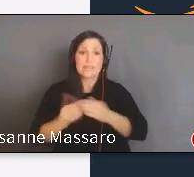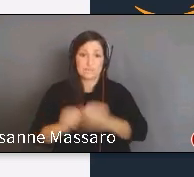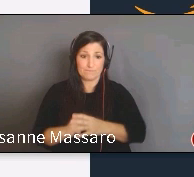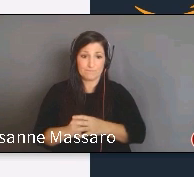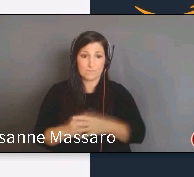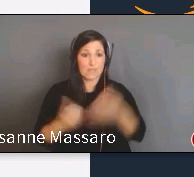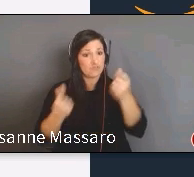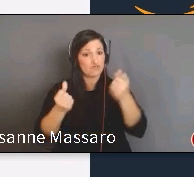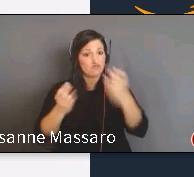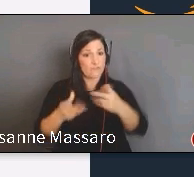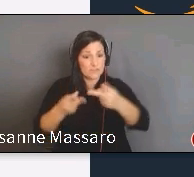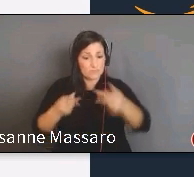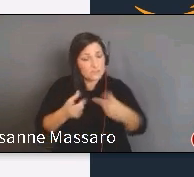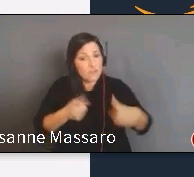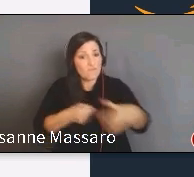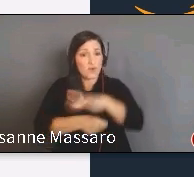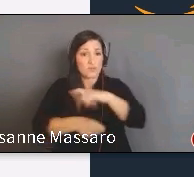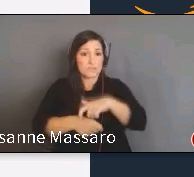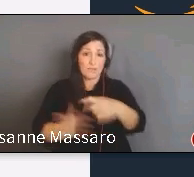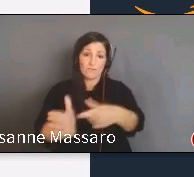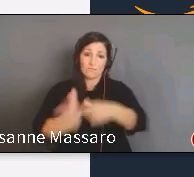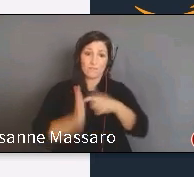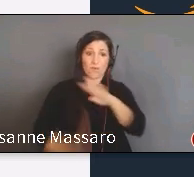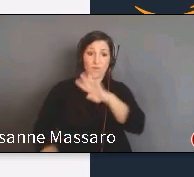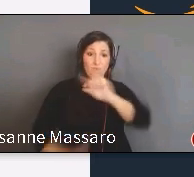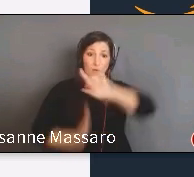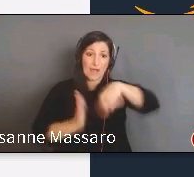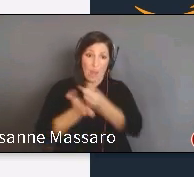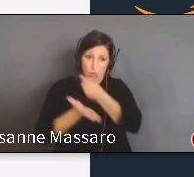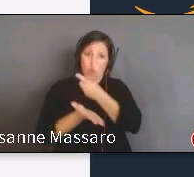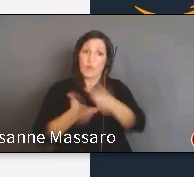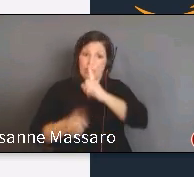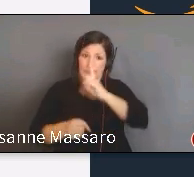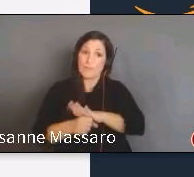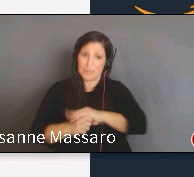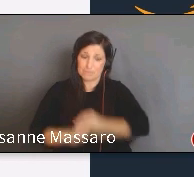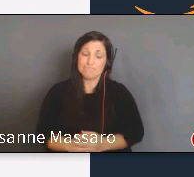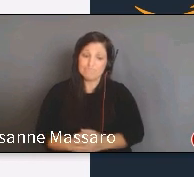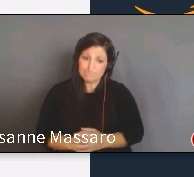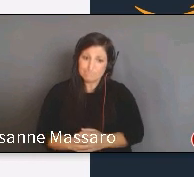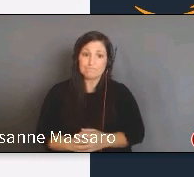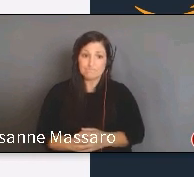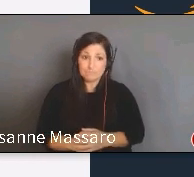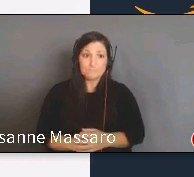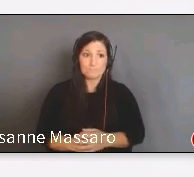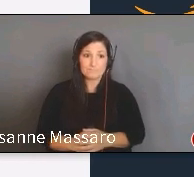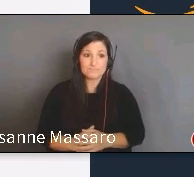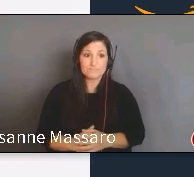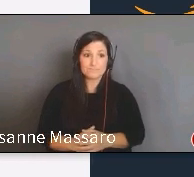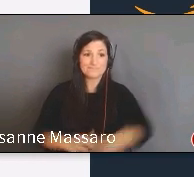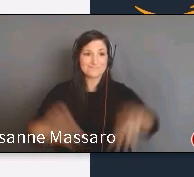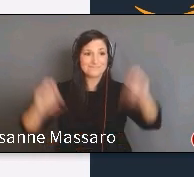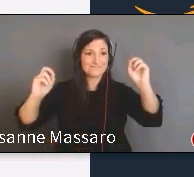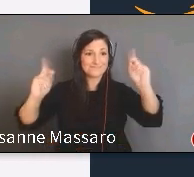positions are full time and do require a 40-hour week schedule commitment. All right. All right, now